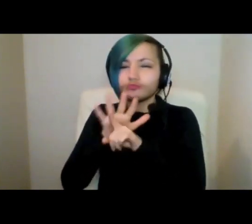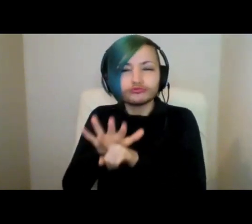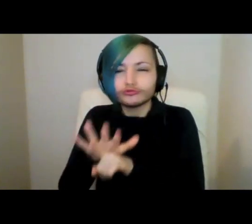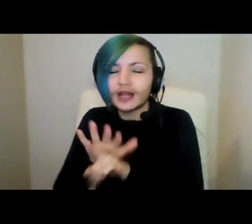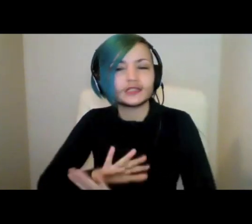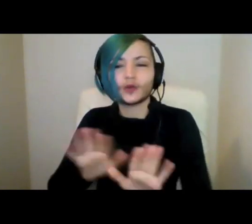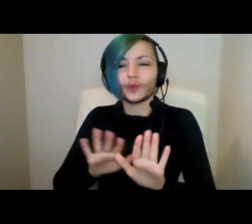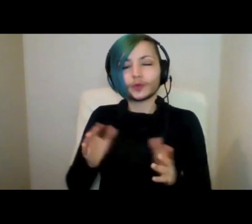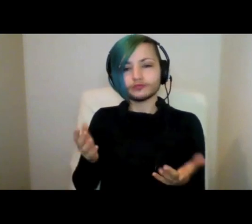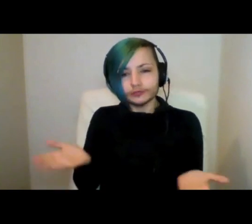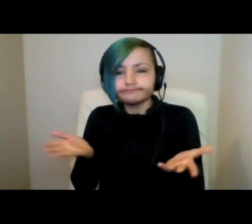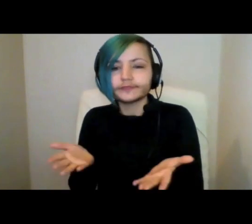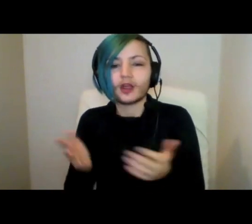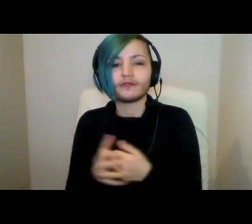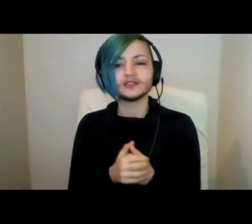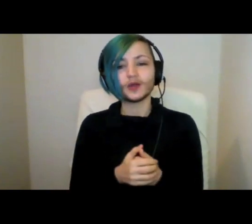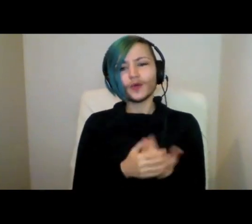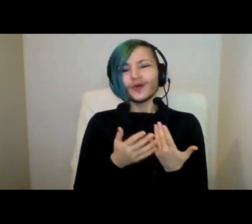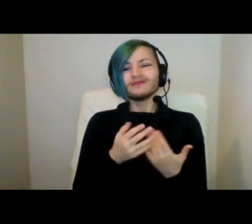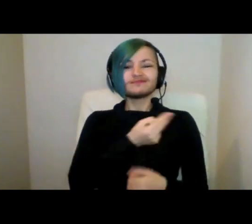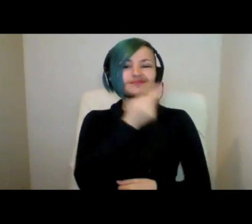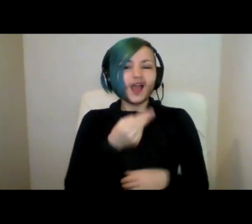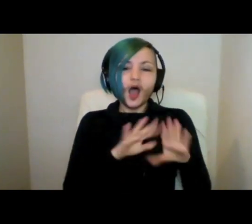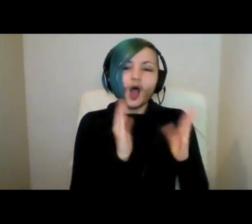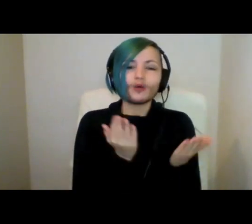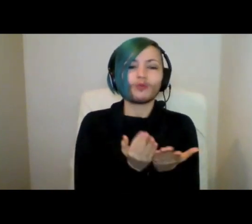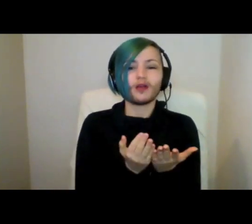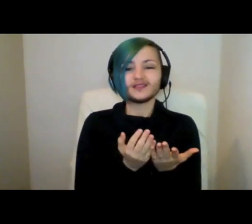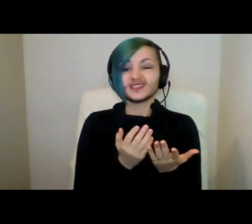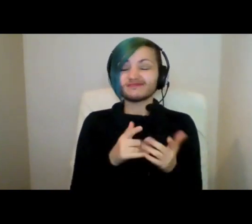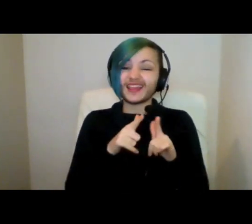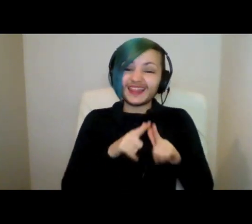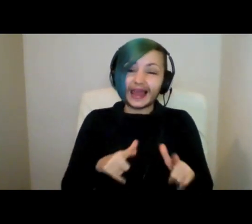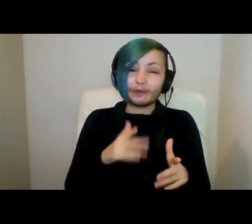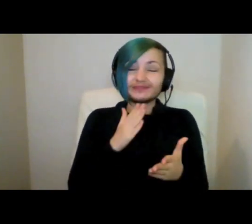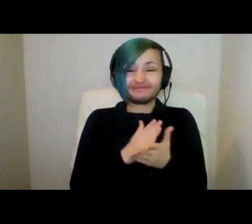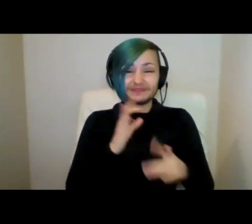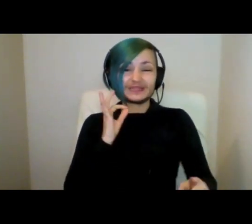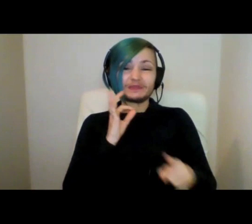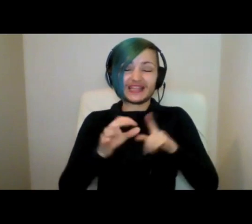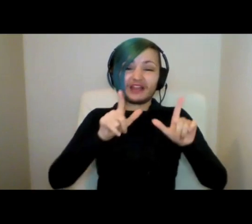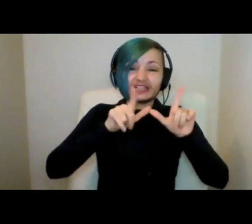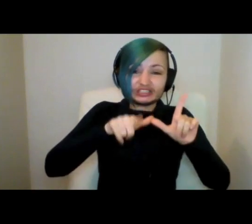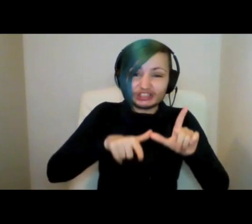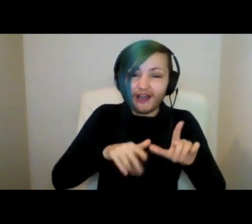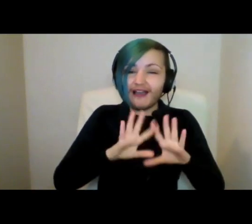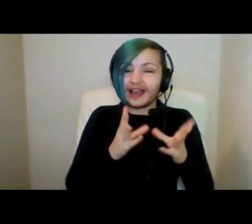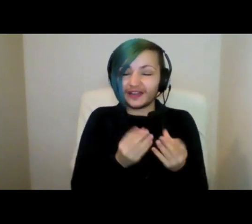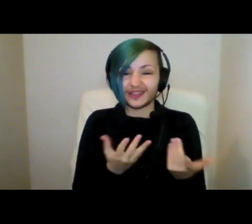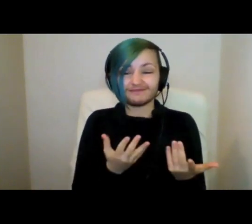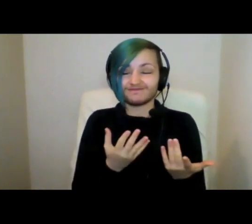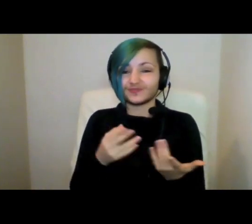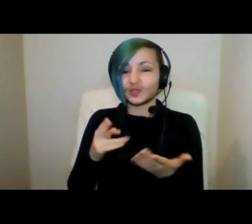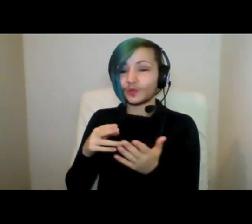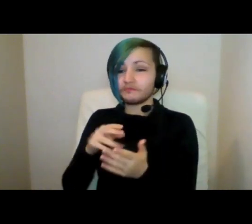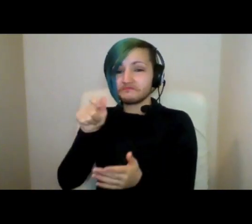So, the art world, obviously, there's a certain language that you use to describe the work, and that wasn't always possible when it comes to an artist like